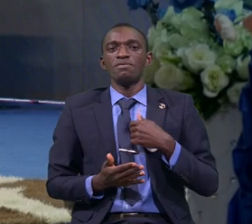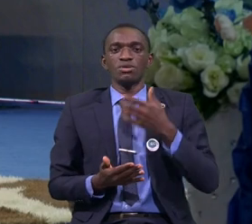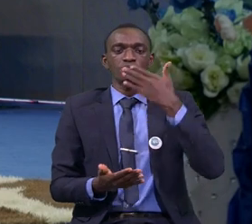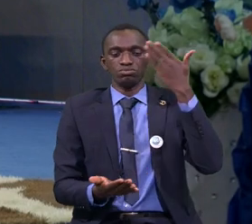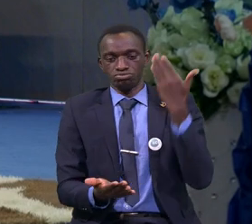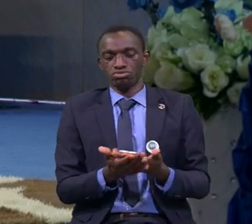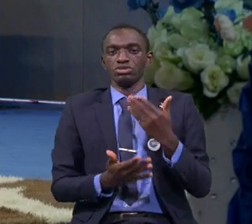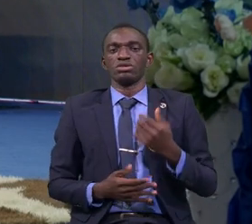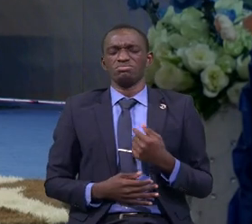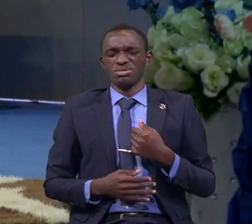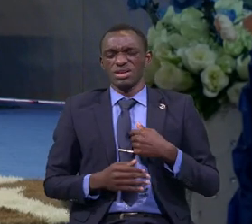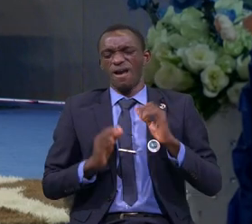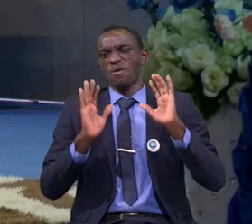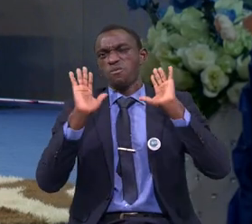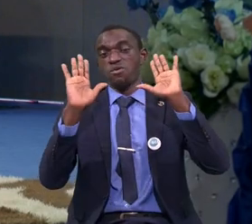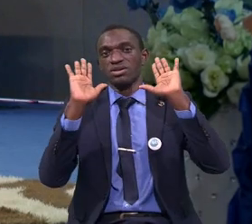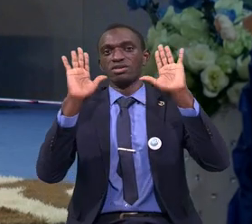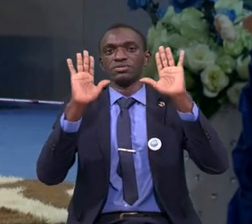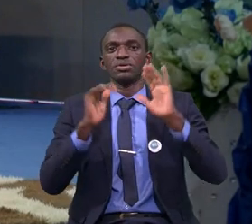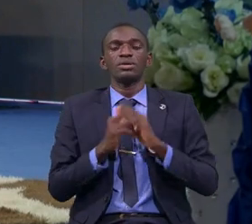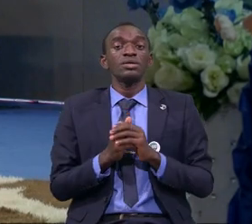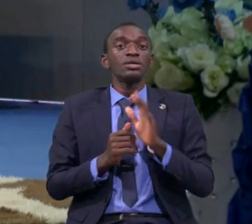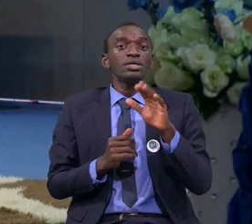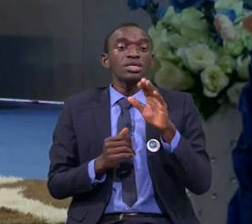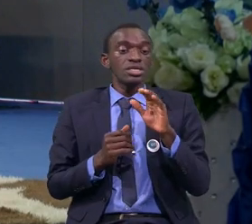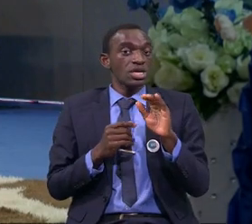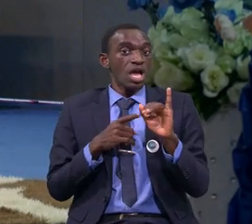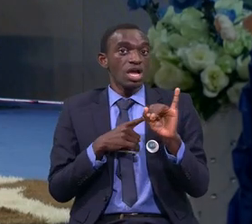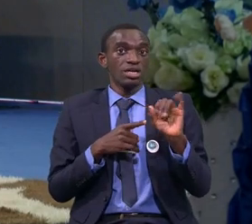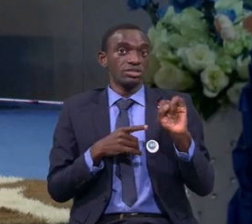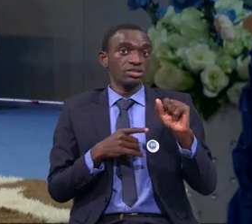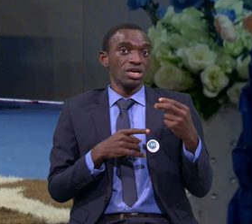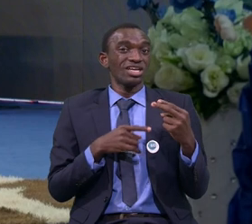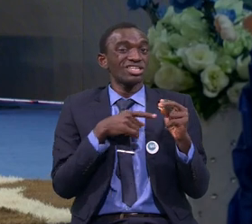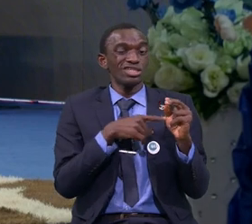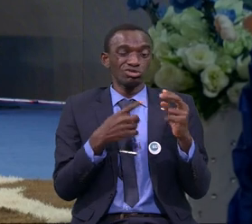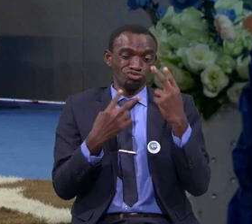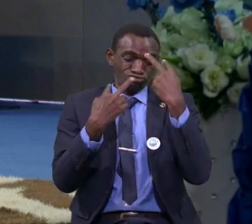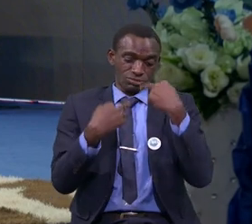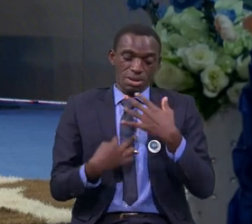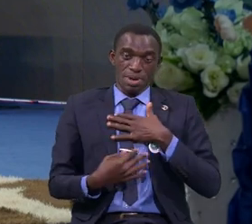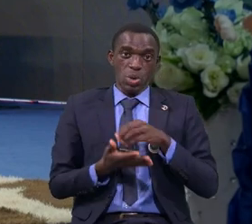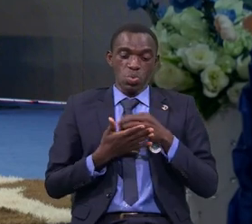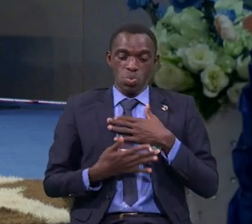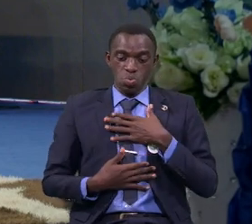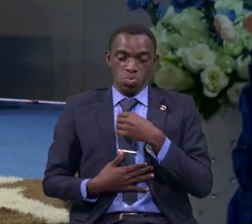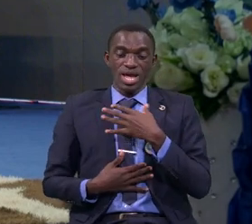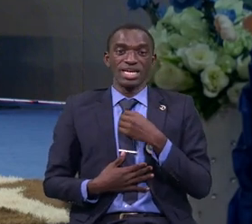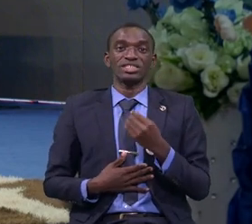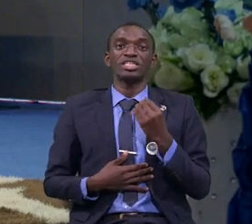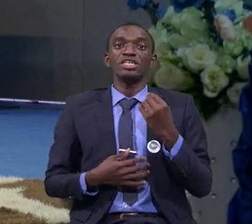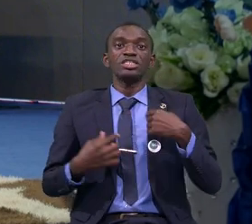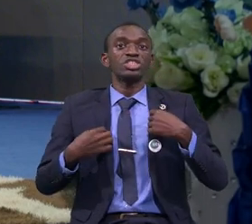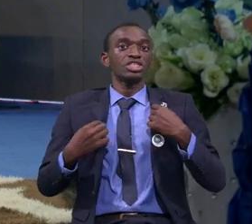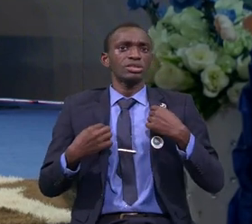am wonderful. Je suis merveilleux. He was looking at his own white shirt. Il regardait sa chemise blanche. But now when